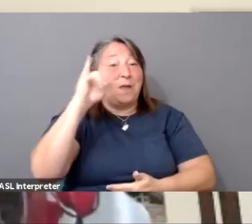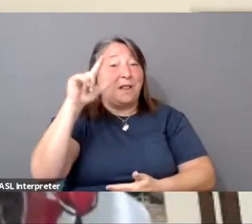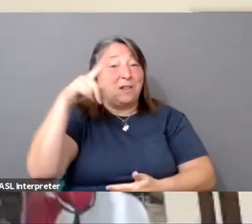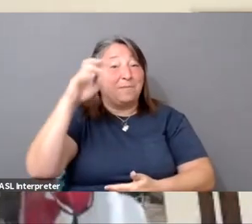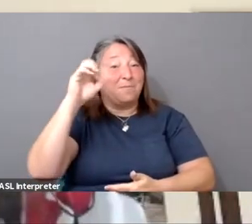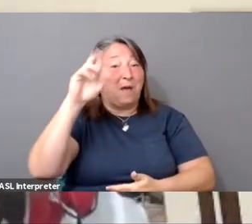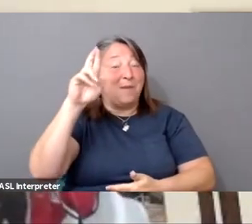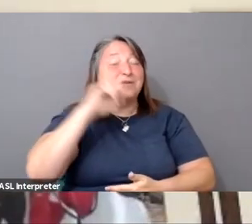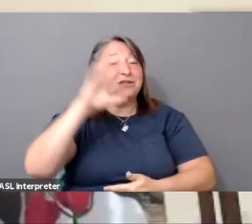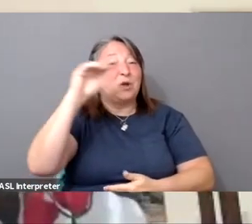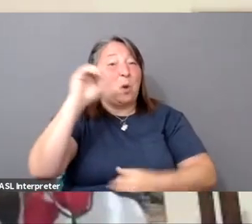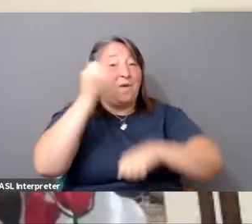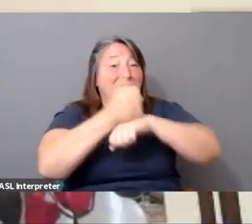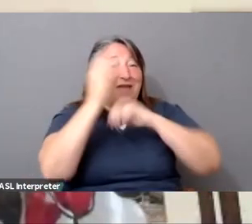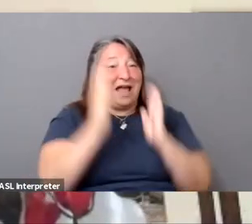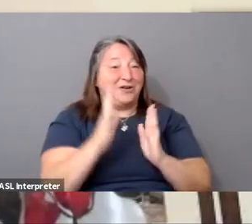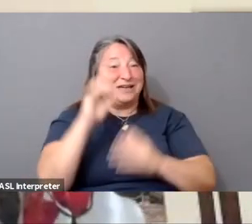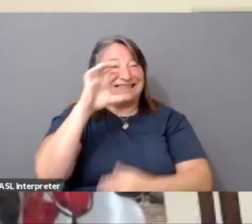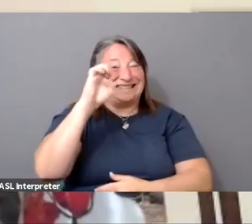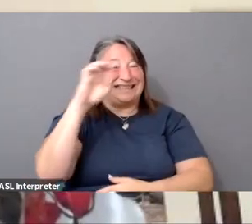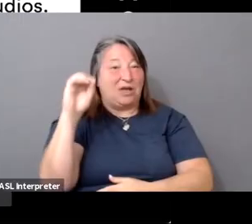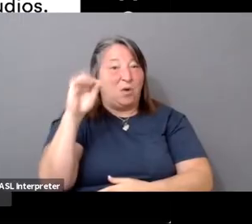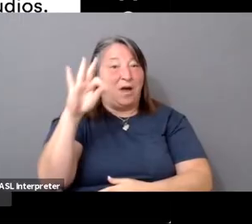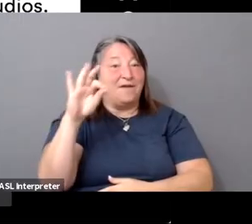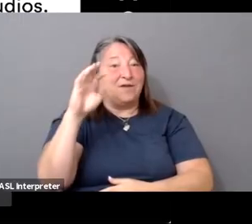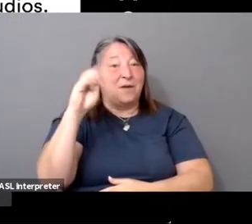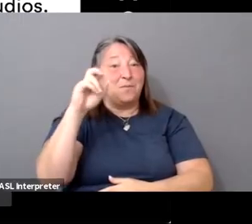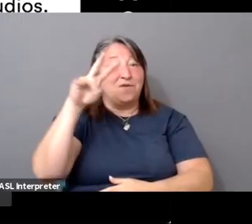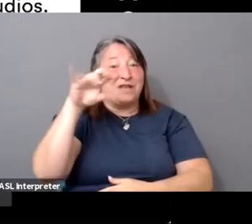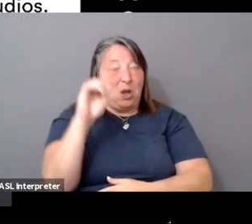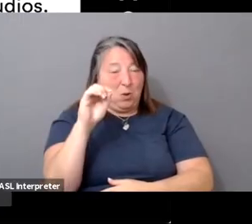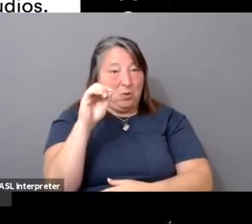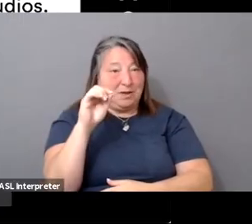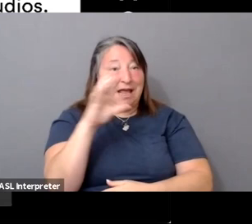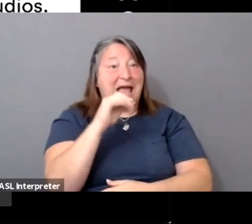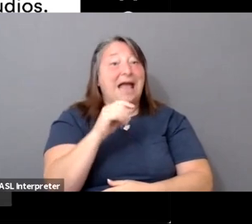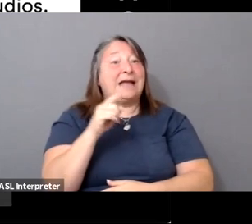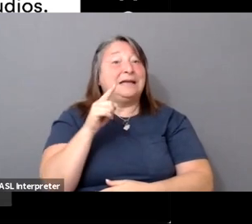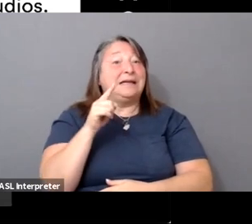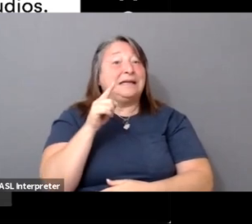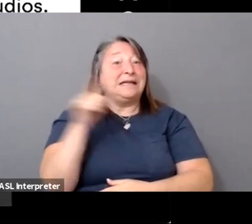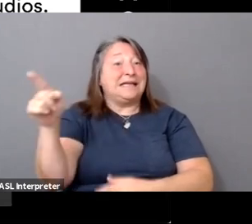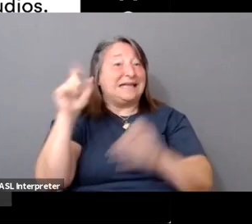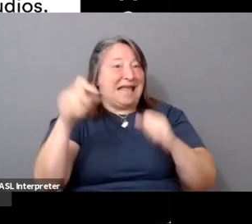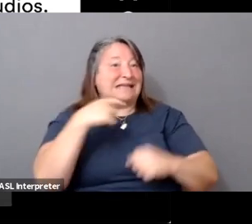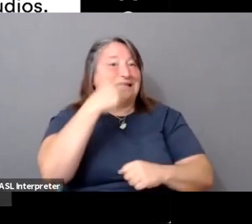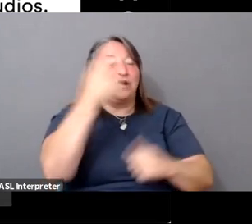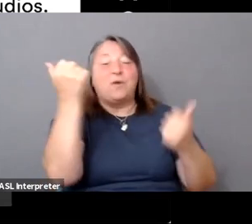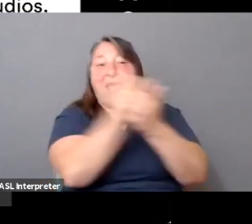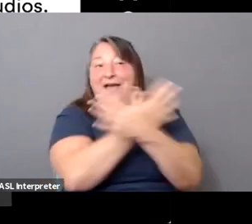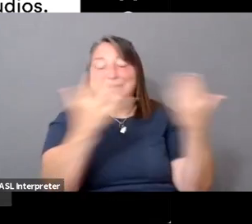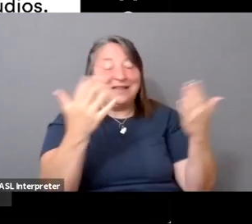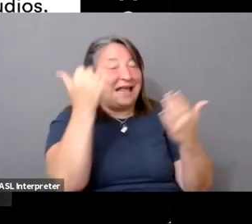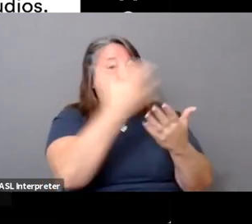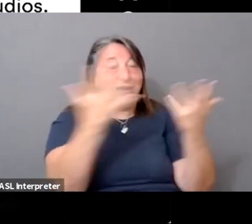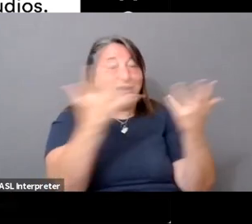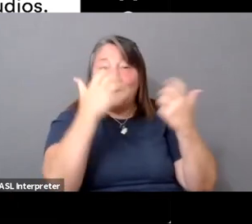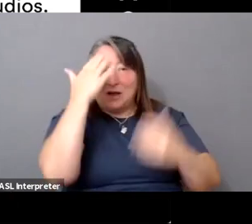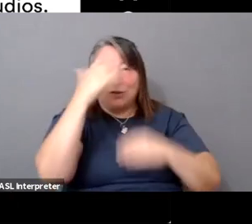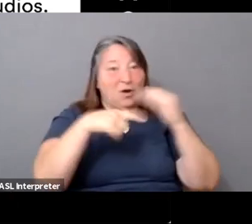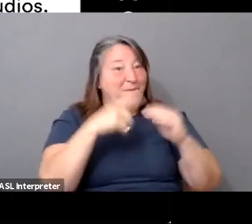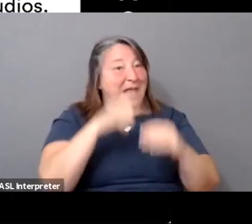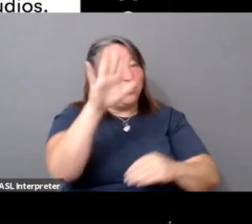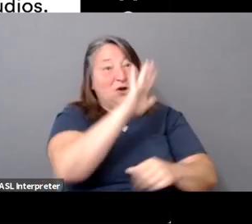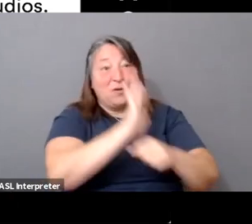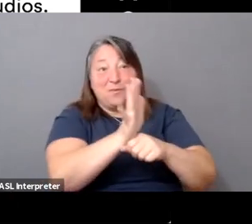co-founder and he is the CEO of Movio. And he can tell you everything and anything you want to know about your